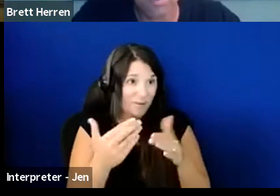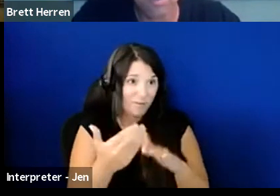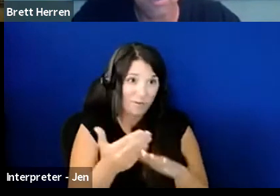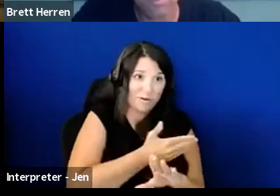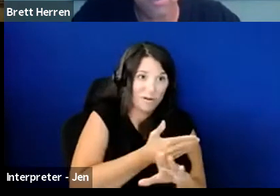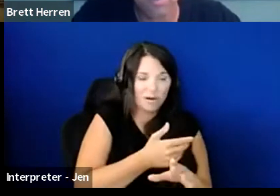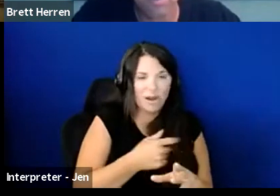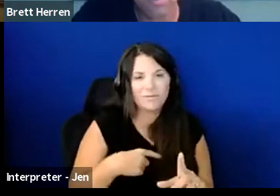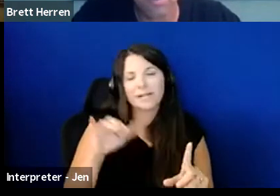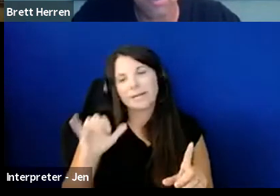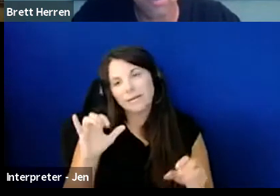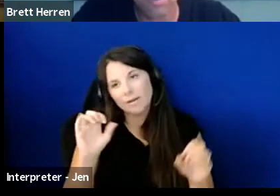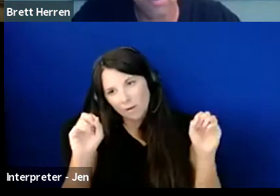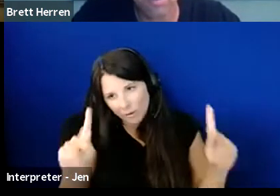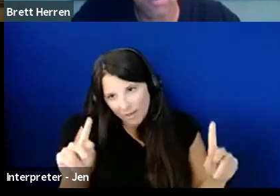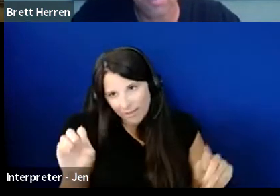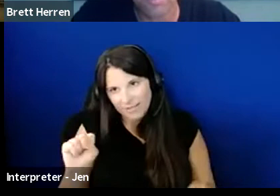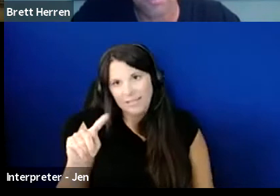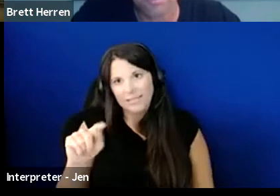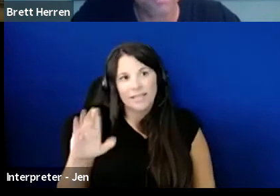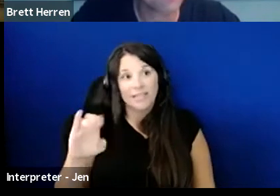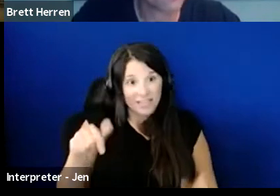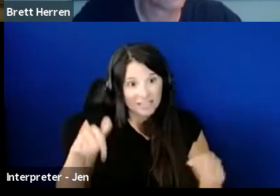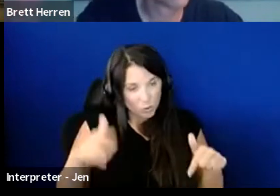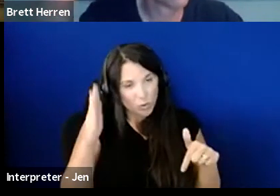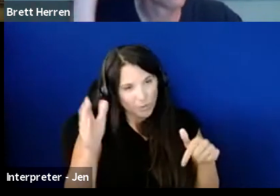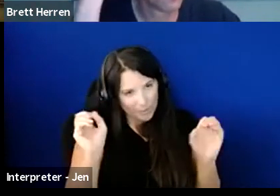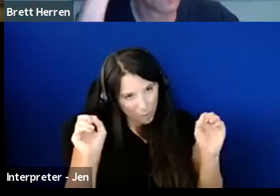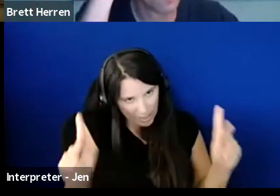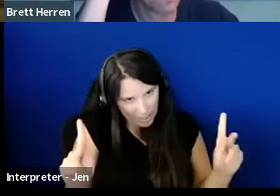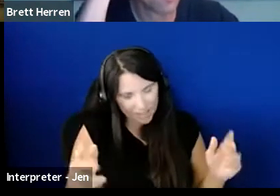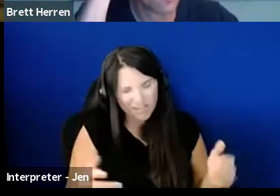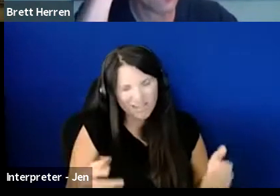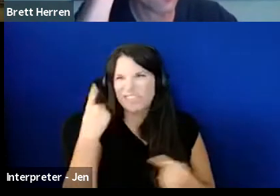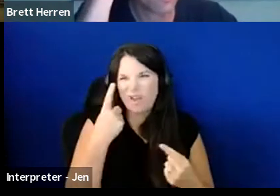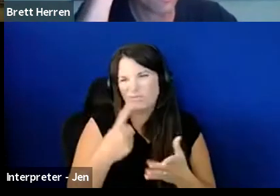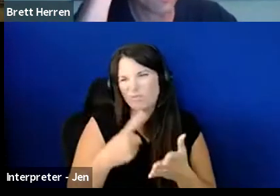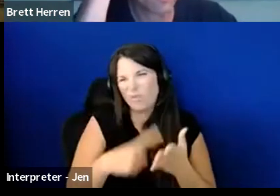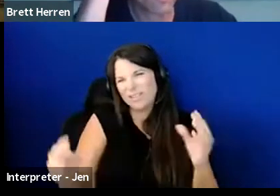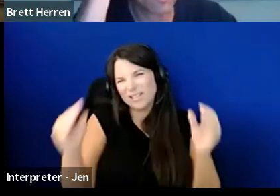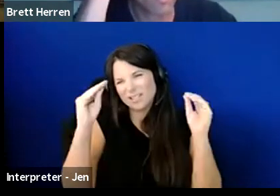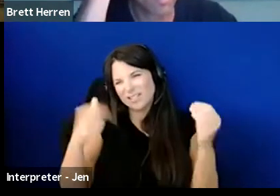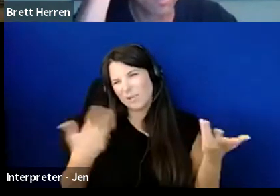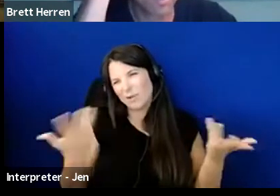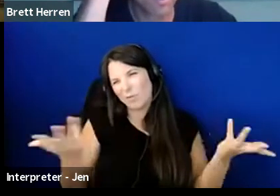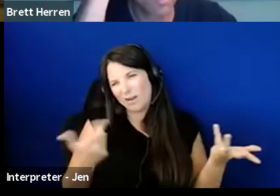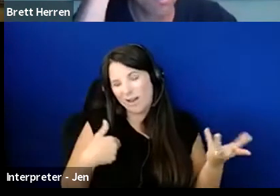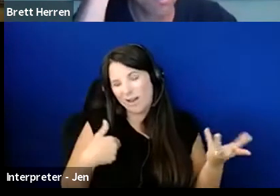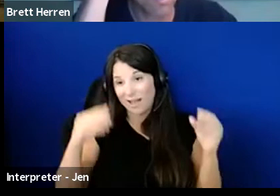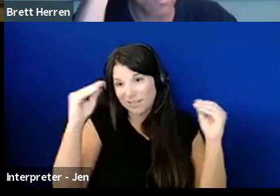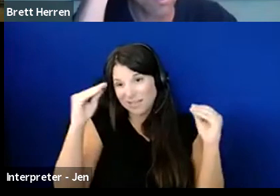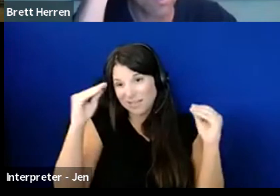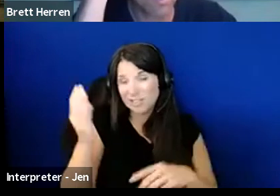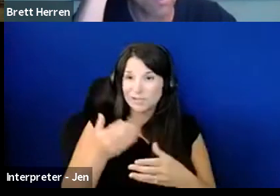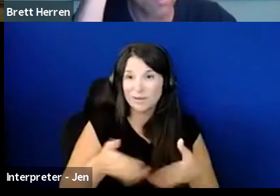Stacy, like this is going to be okay. And I even thought, like, what are they even going to teach me? I don't think I teach public speaking, by the way. So I'm like, now I got to do